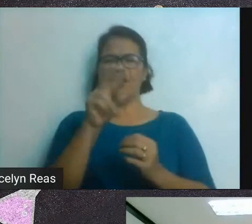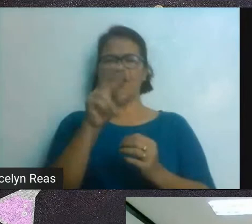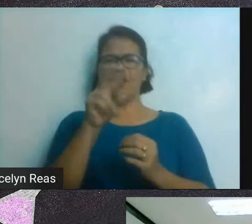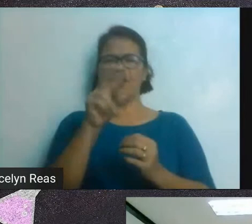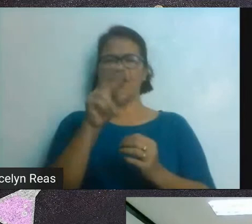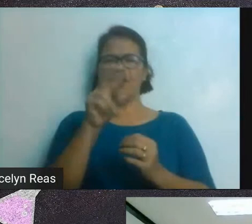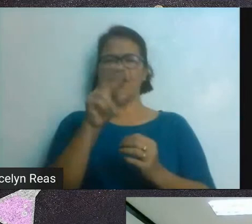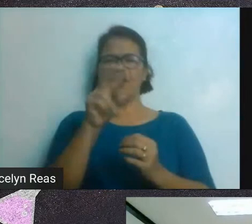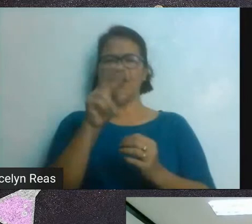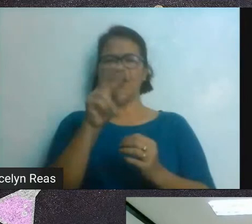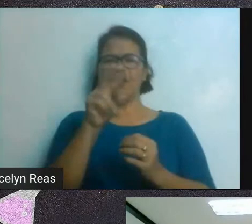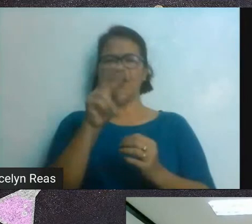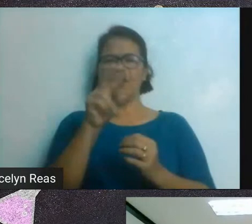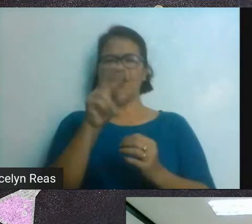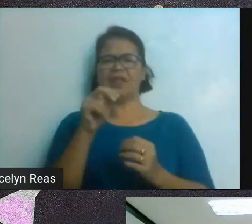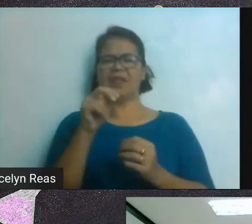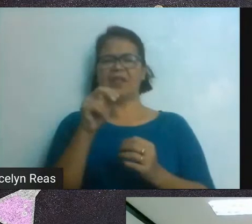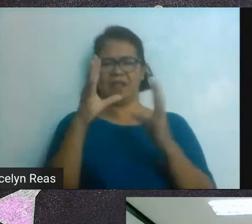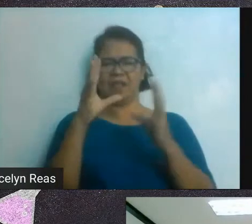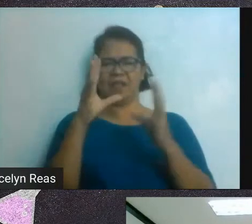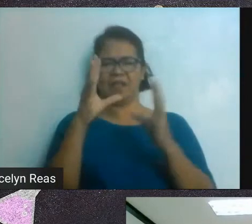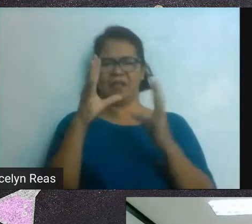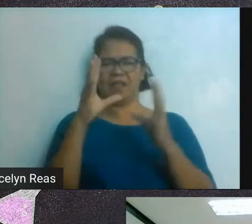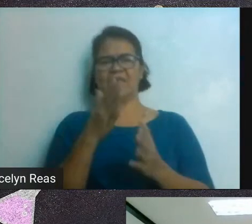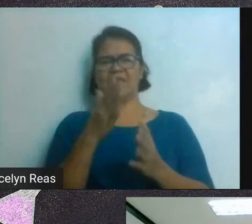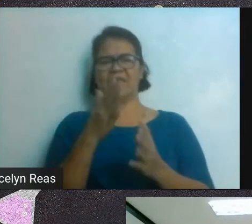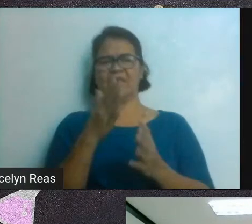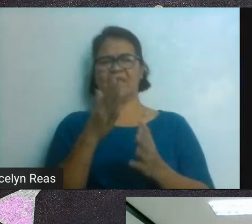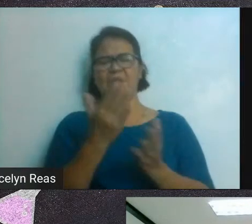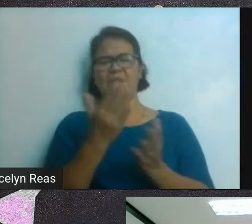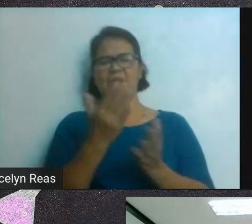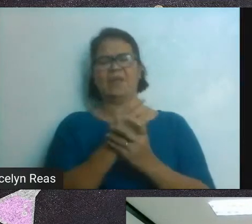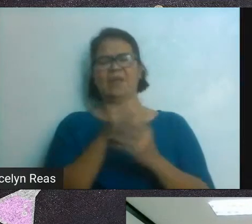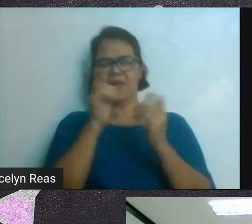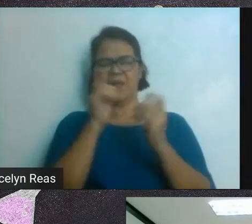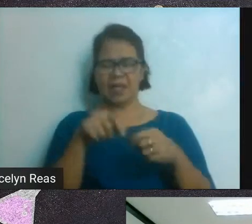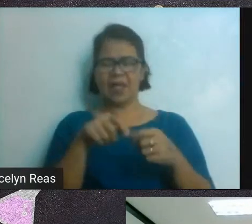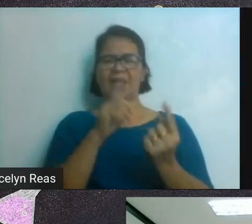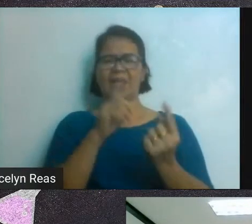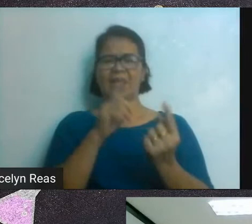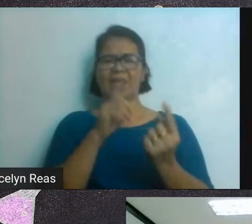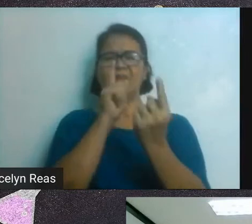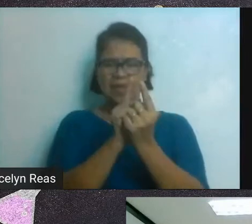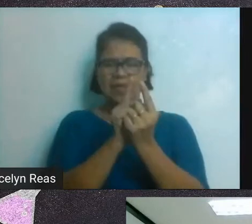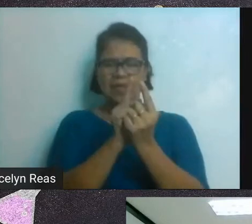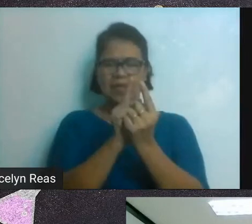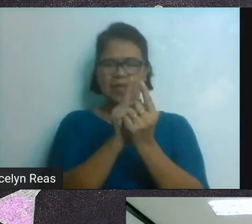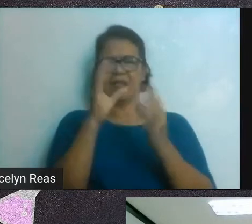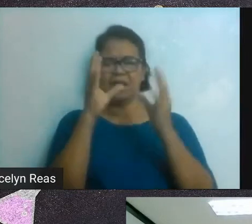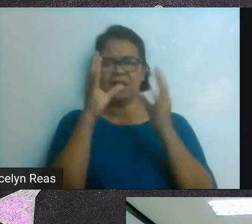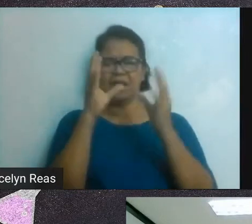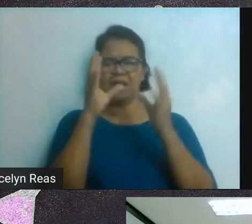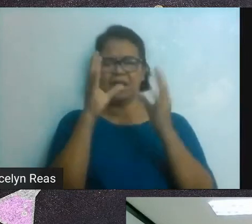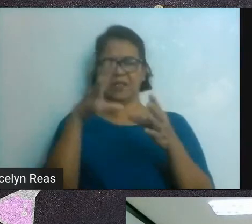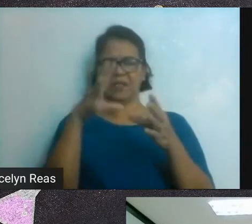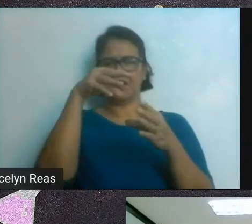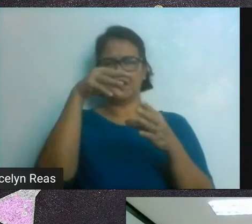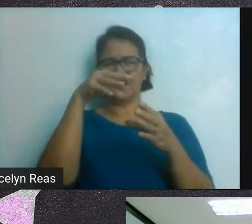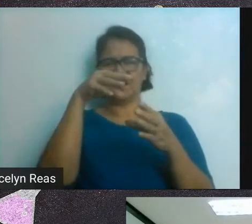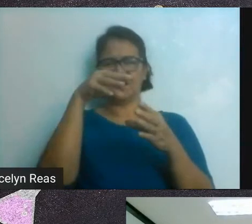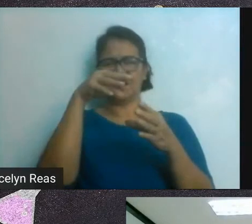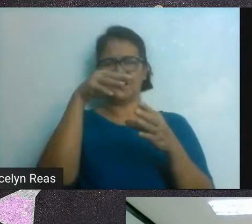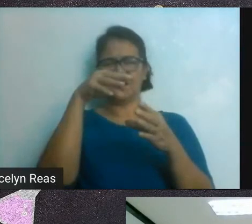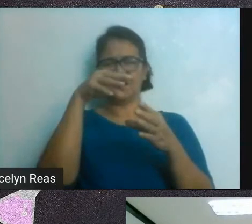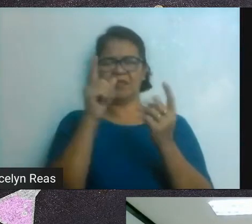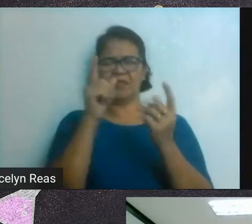bata yung learning resources, sinusuportahan ng nanay o ng tatay o ng knowledge support sa bahay. The